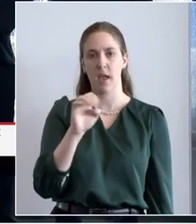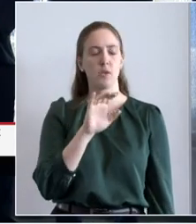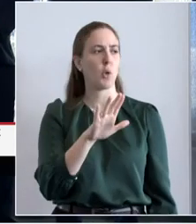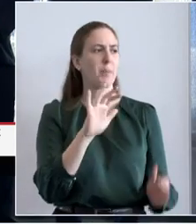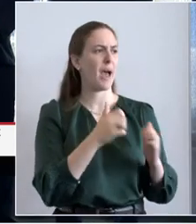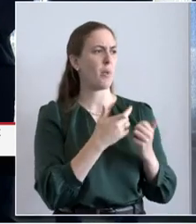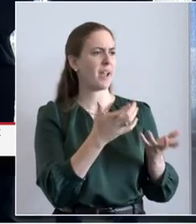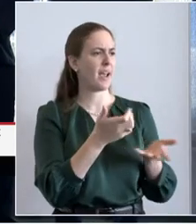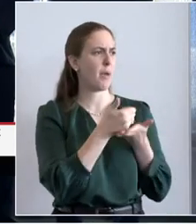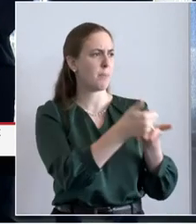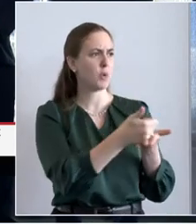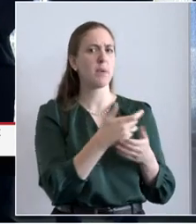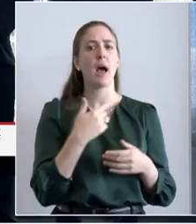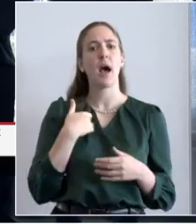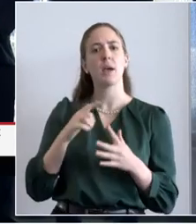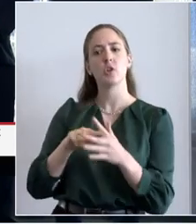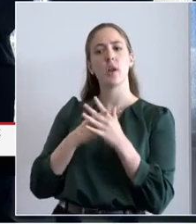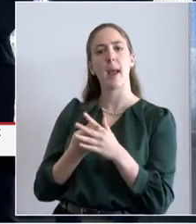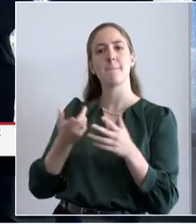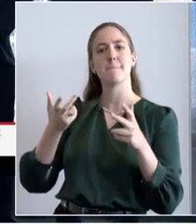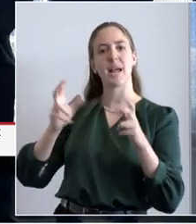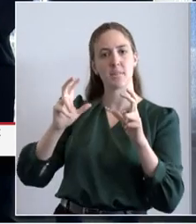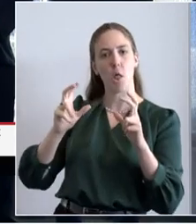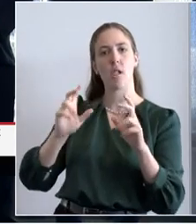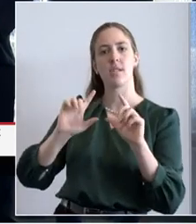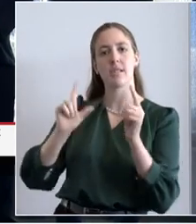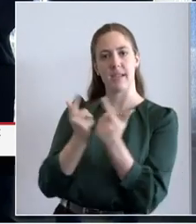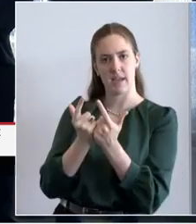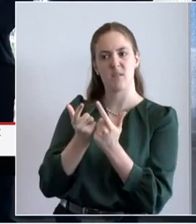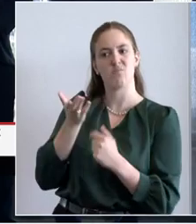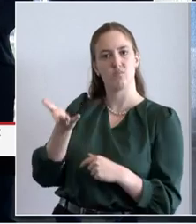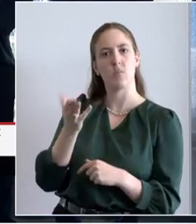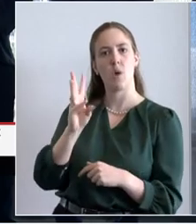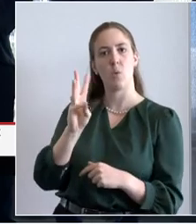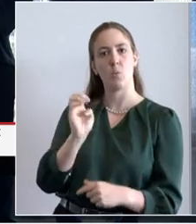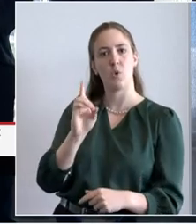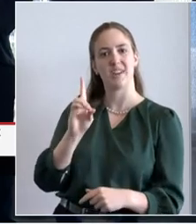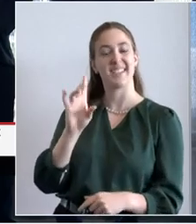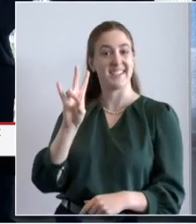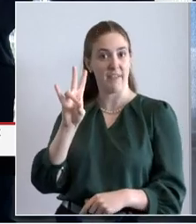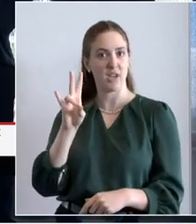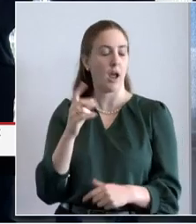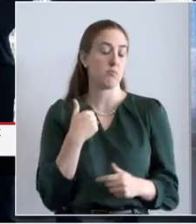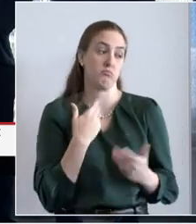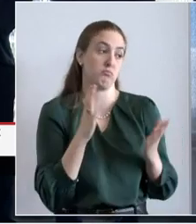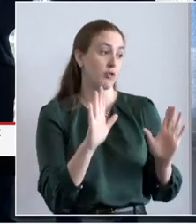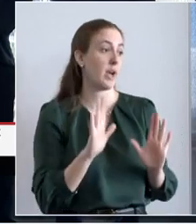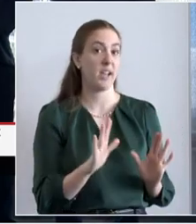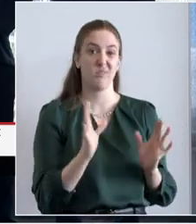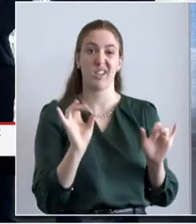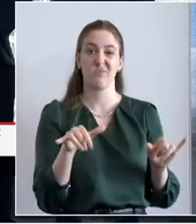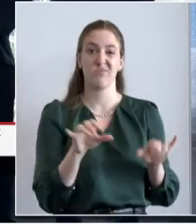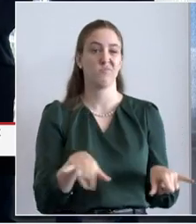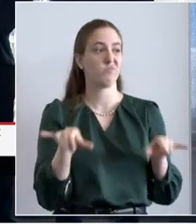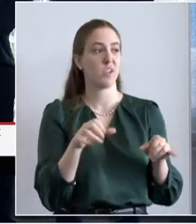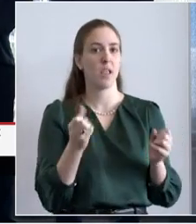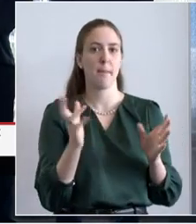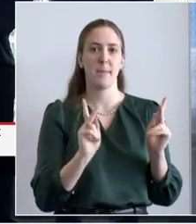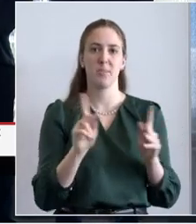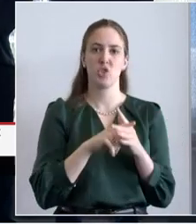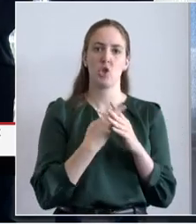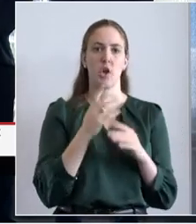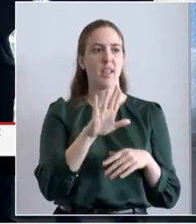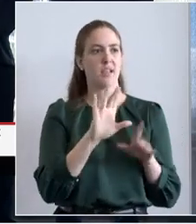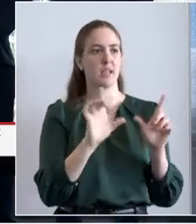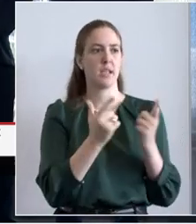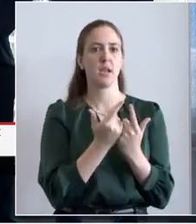a basketball league in Ward 7. And I'm like, that's great. A lot of people start basketball leagues and so forth. And I said, what's special about